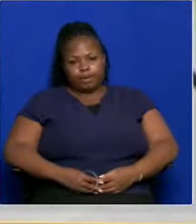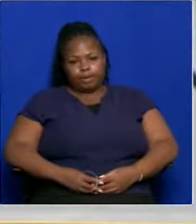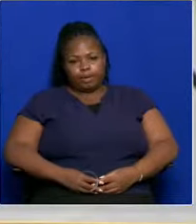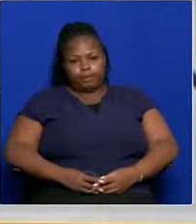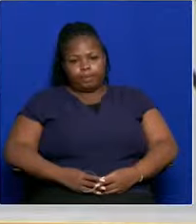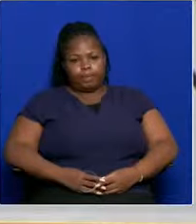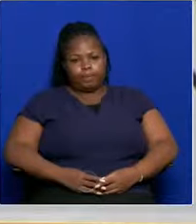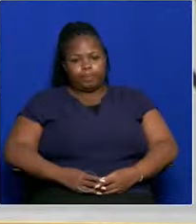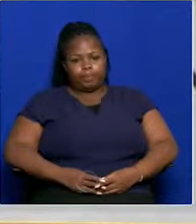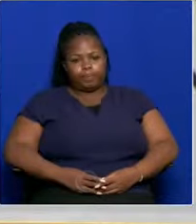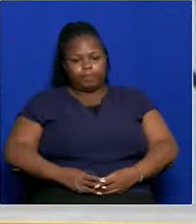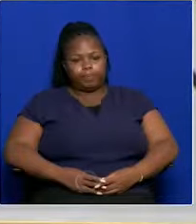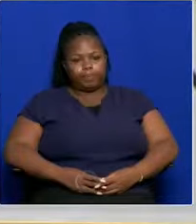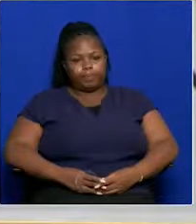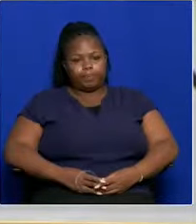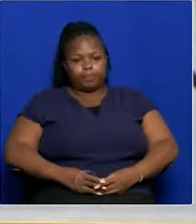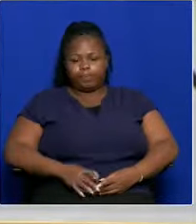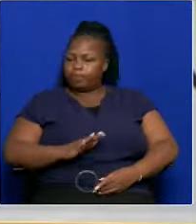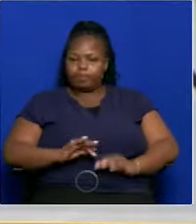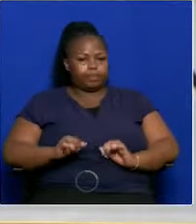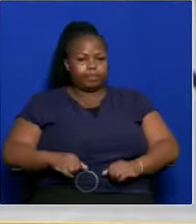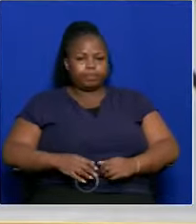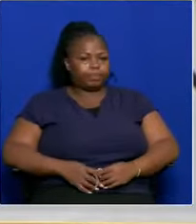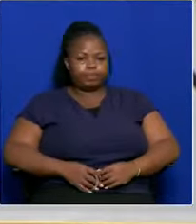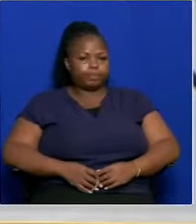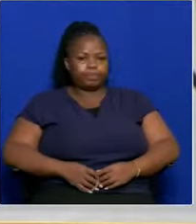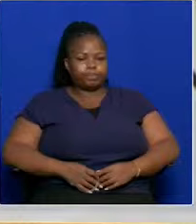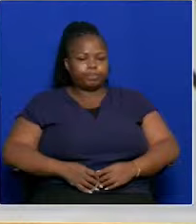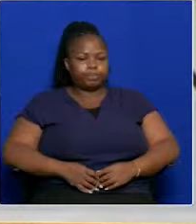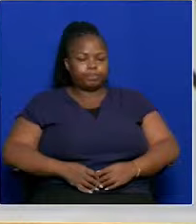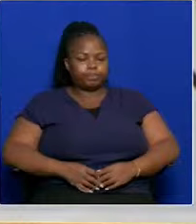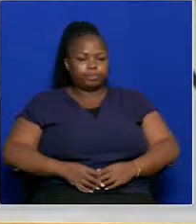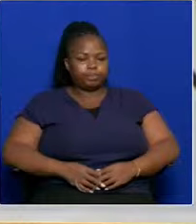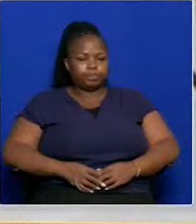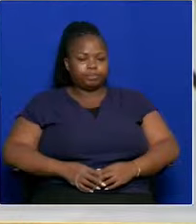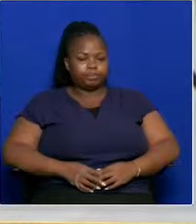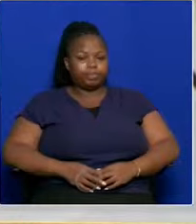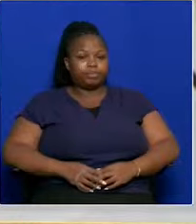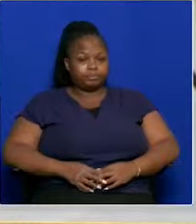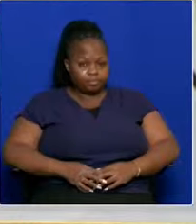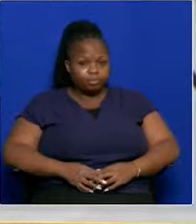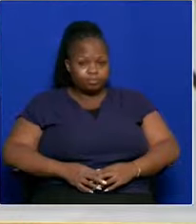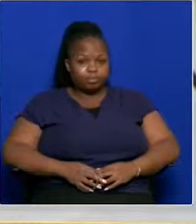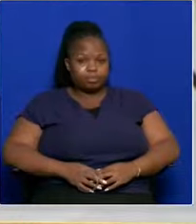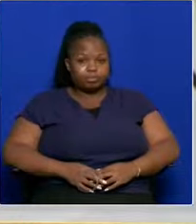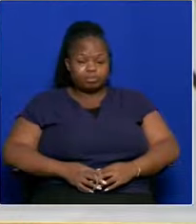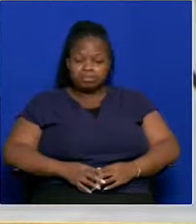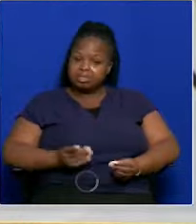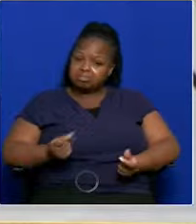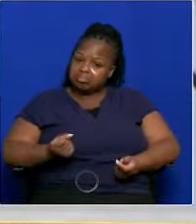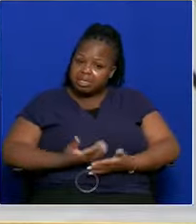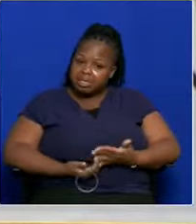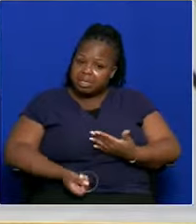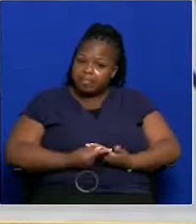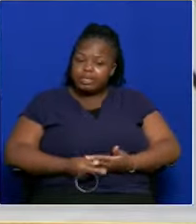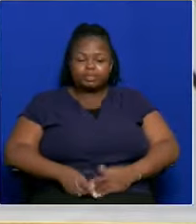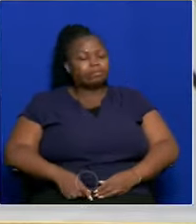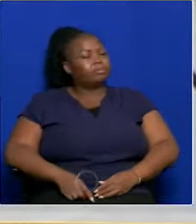I disagree. Nkosi You sent- disagree, it happens to be coincidental. I disagree with the pattern